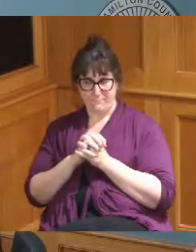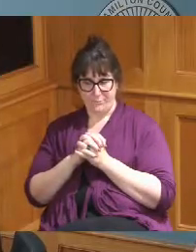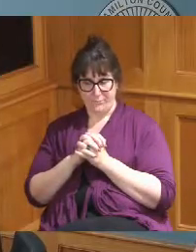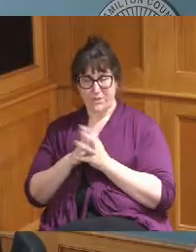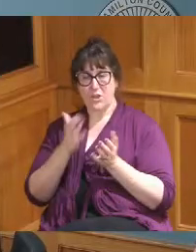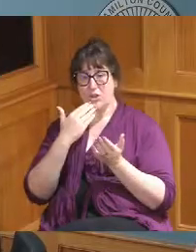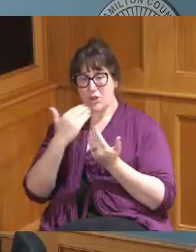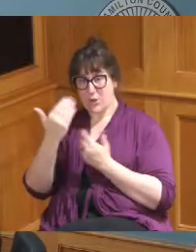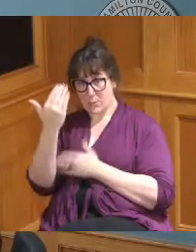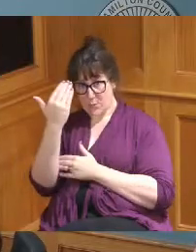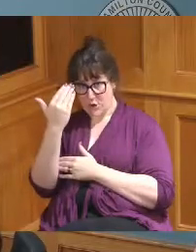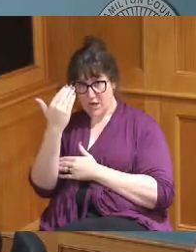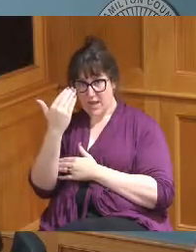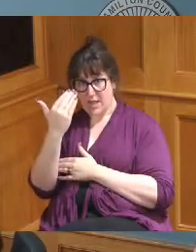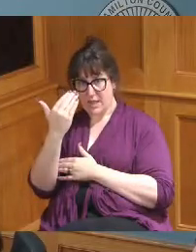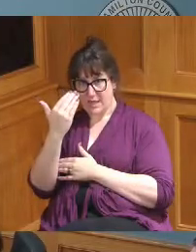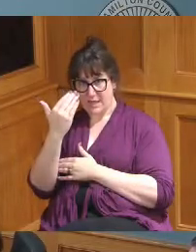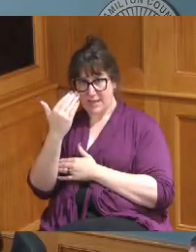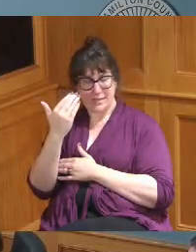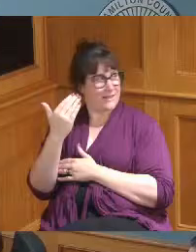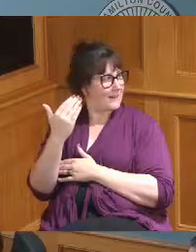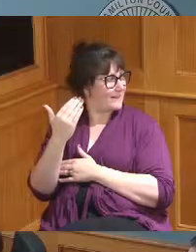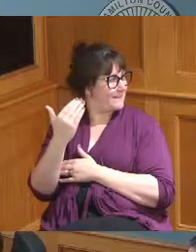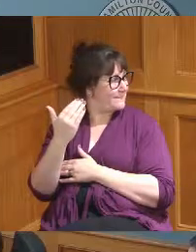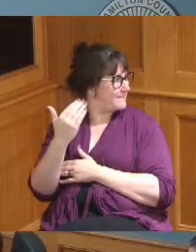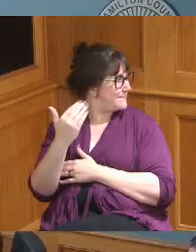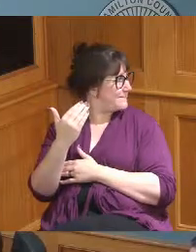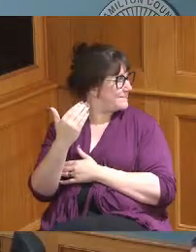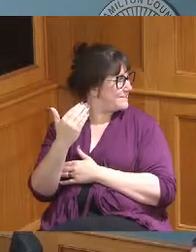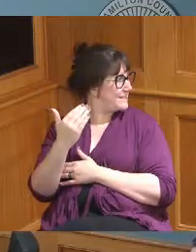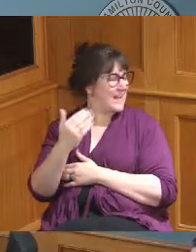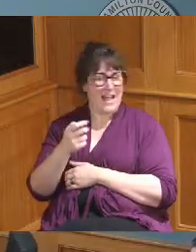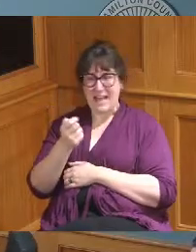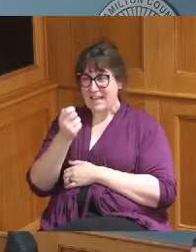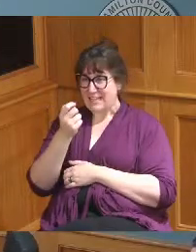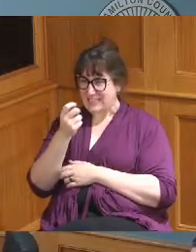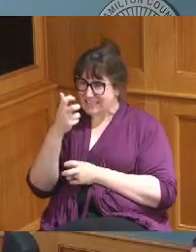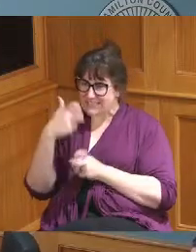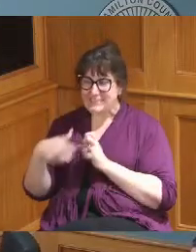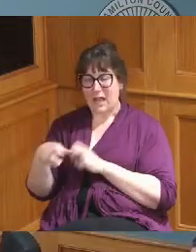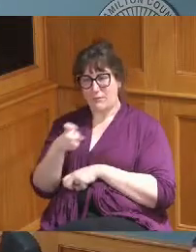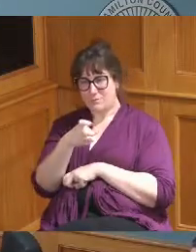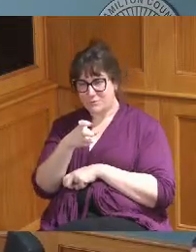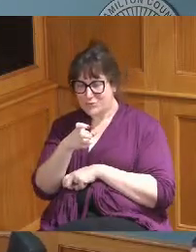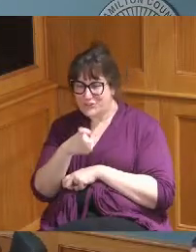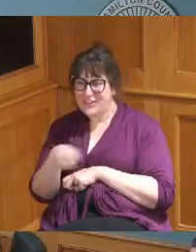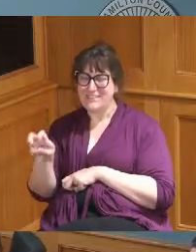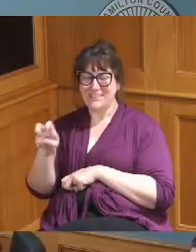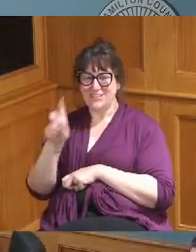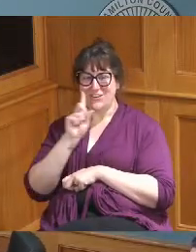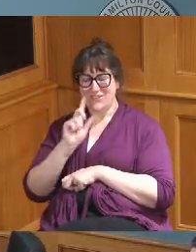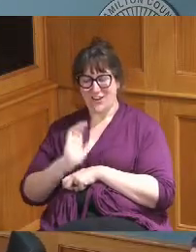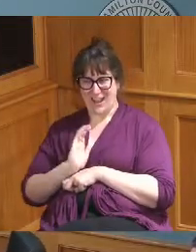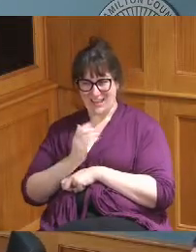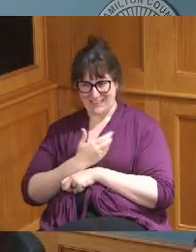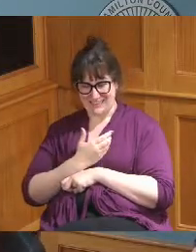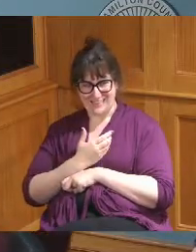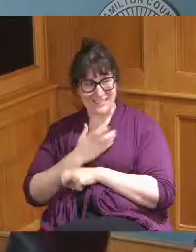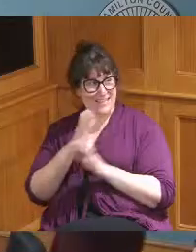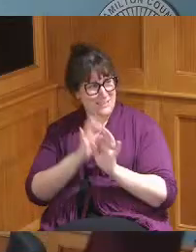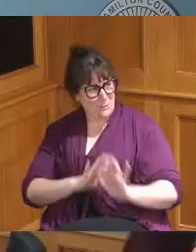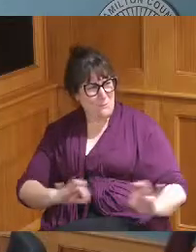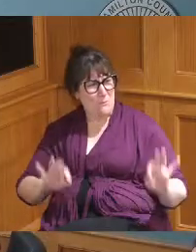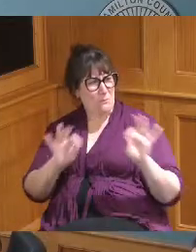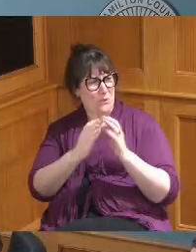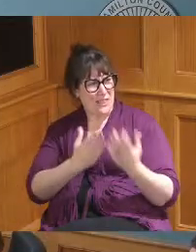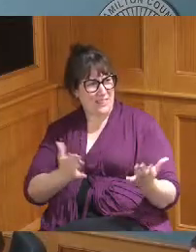Good morning, commissioners. It's a hard act to follow. It's a little bit of a transition. Maybe I'll just need to It's pause. all important stuff today, but